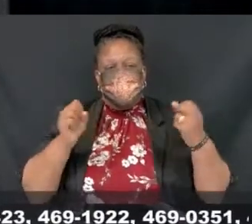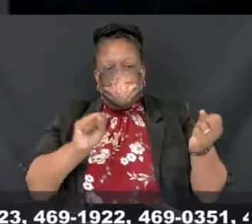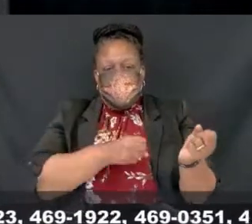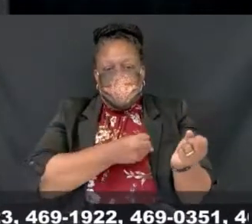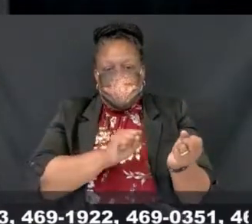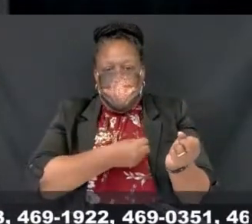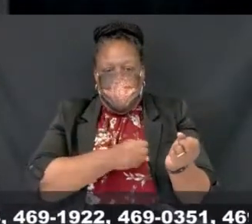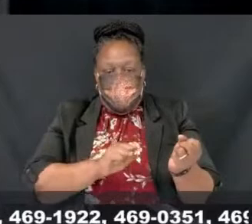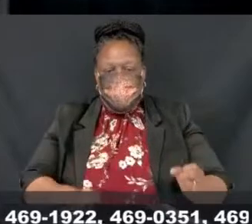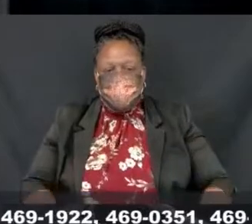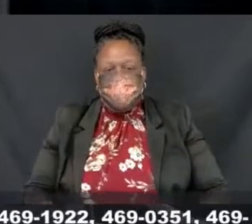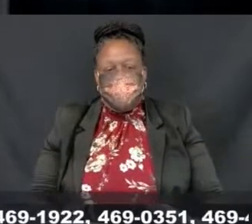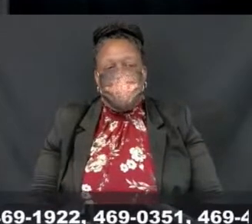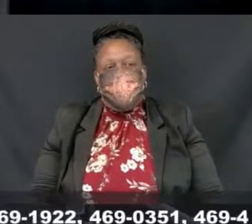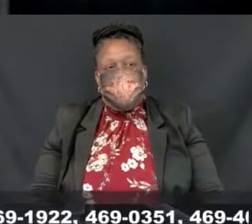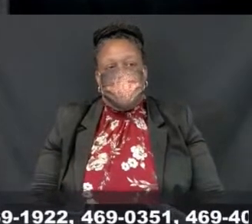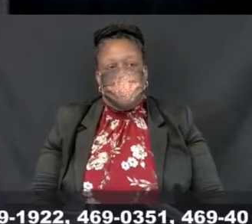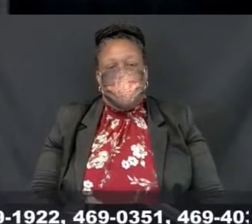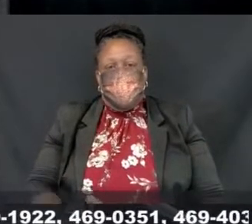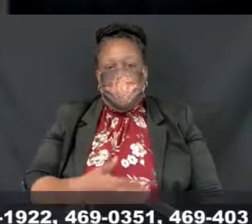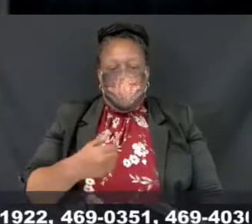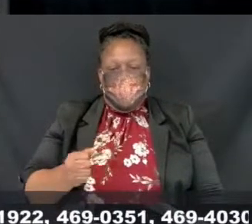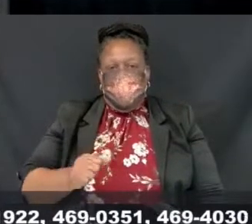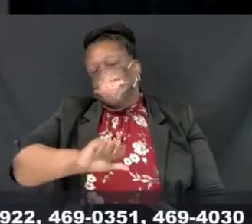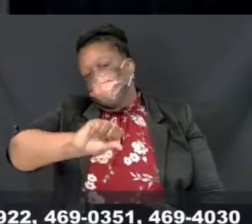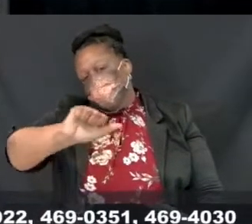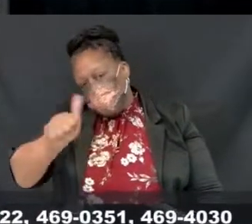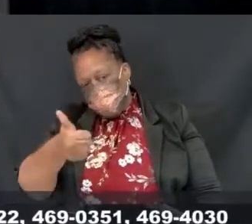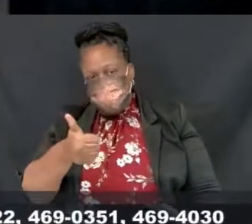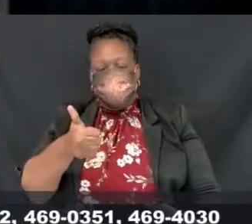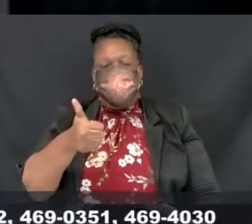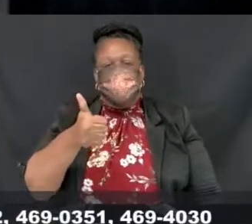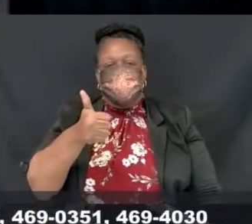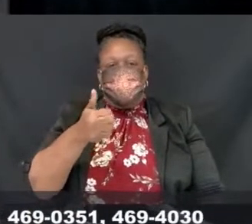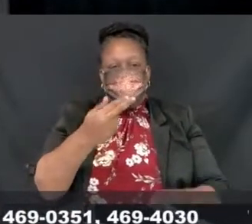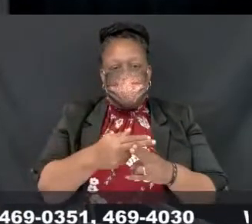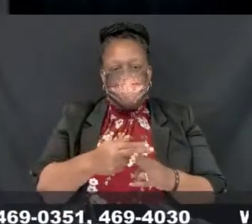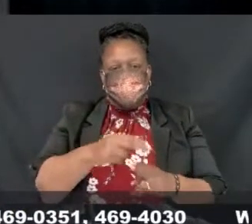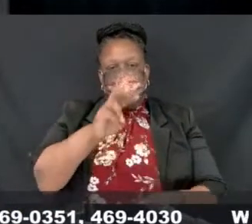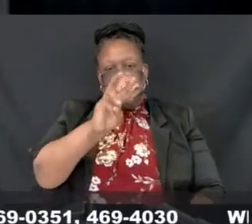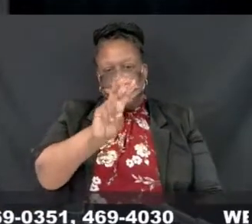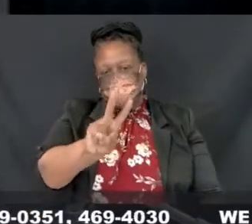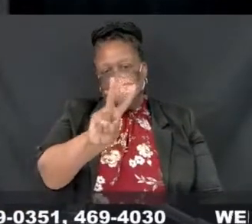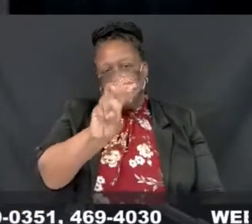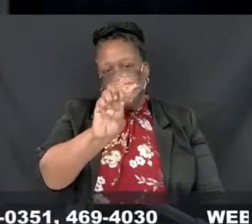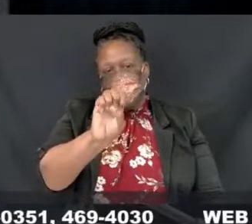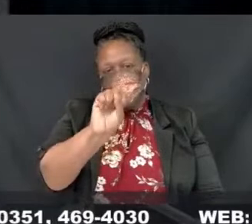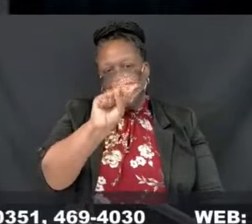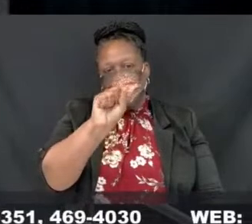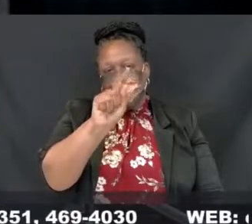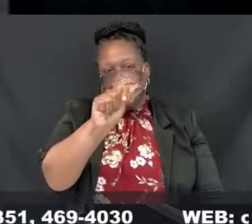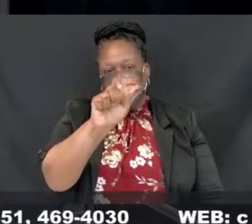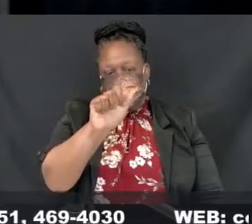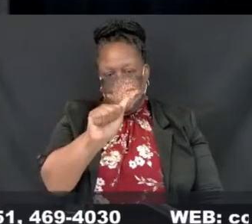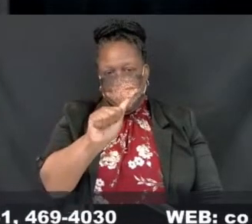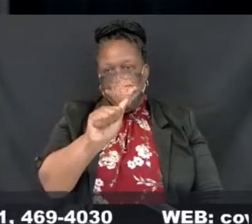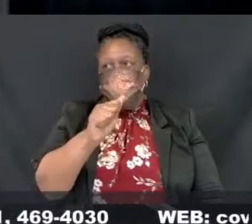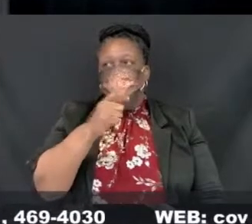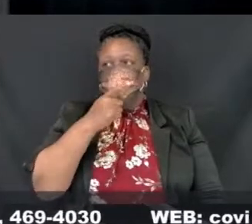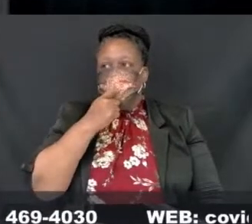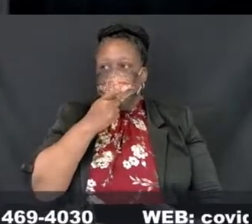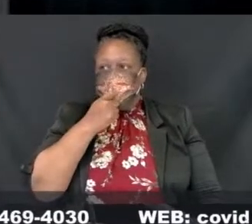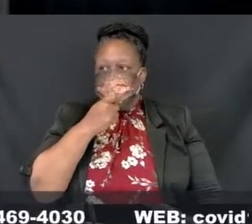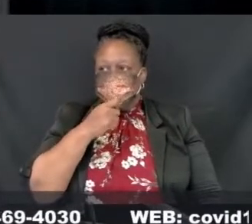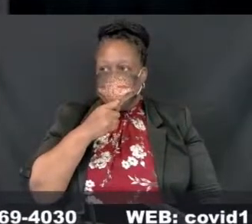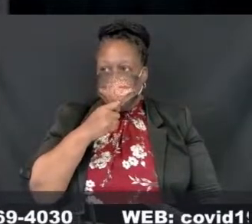had Vesta Southwell, who was with us, but then she left, and then we had Michelle, who came in with a nice voice. Michelle is